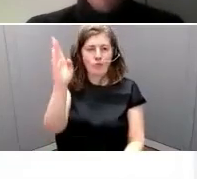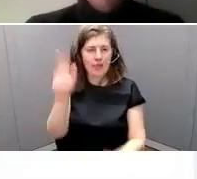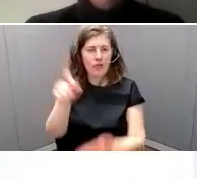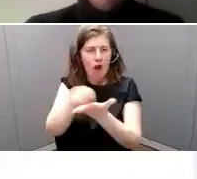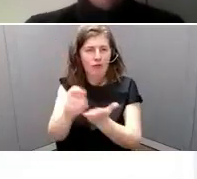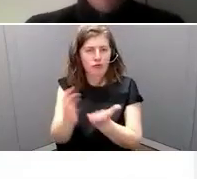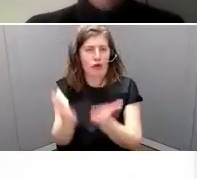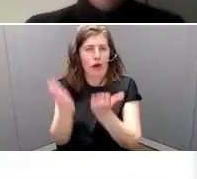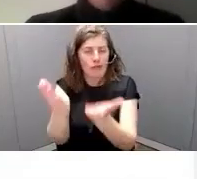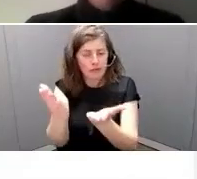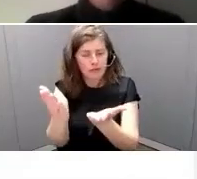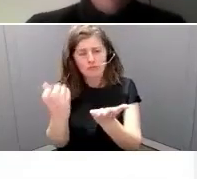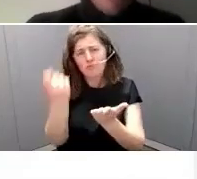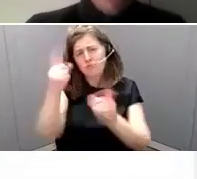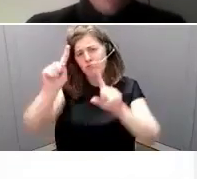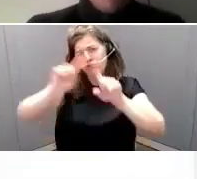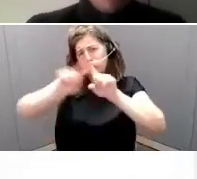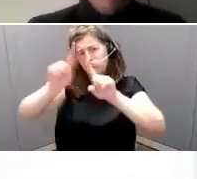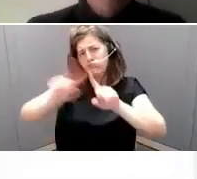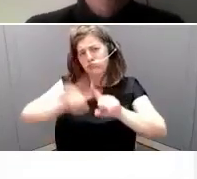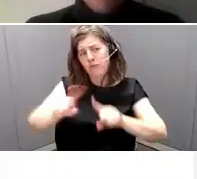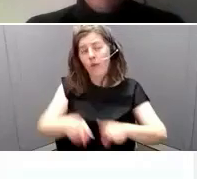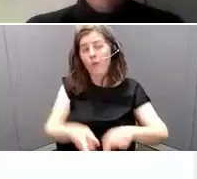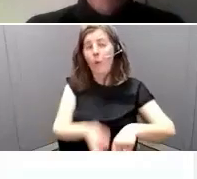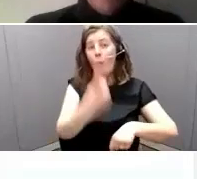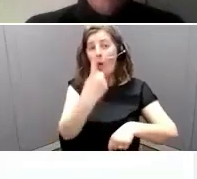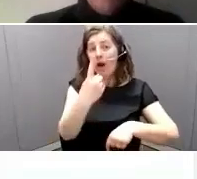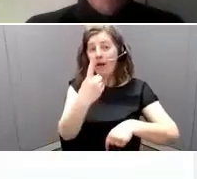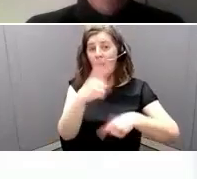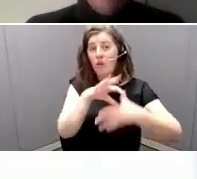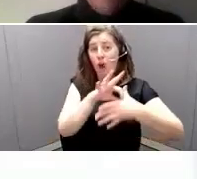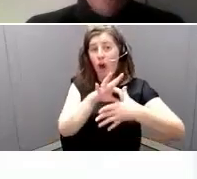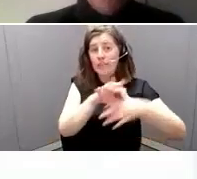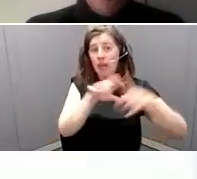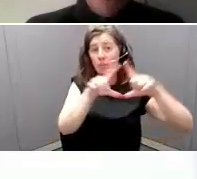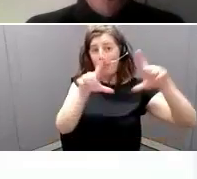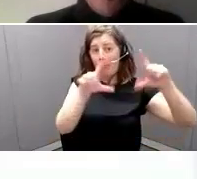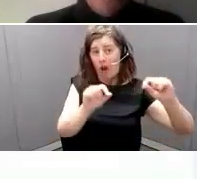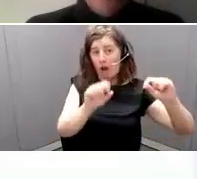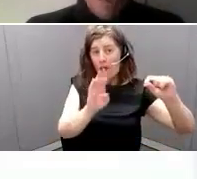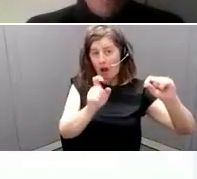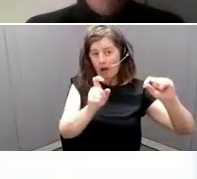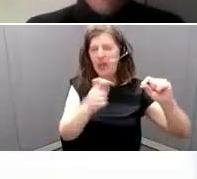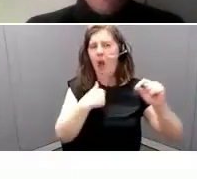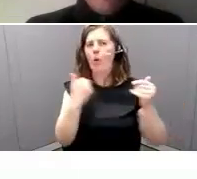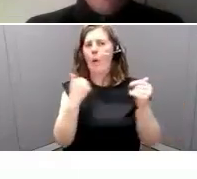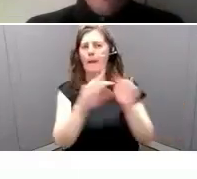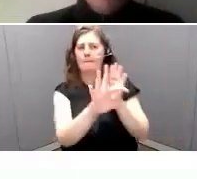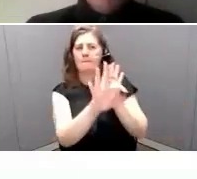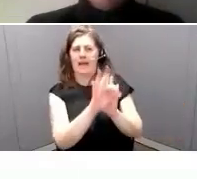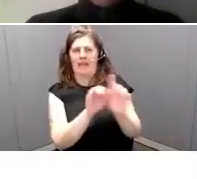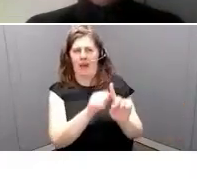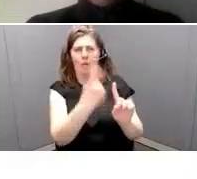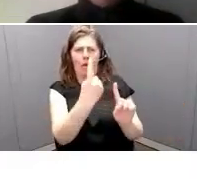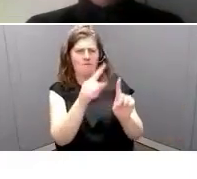authors. They vary from one content box, which I will actually choose now.